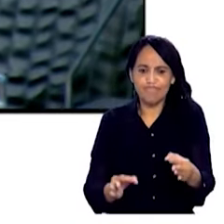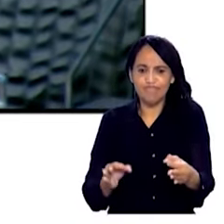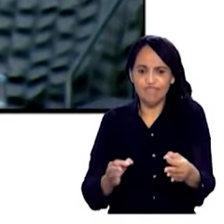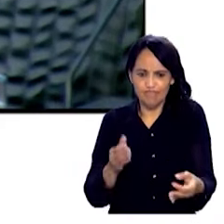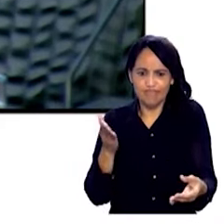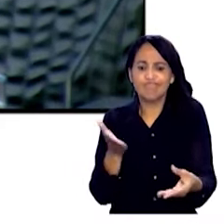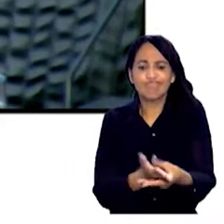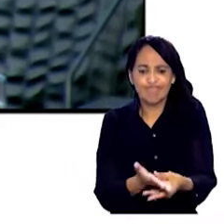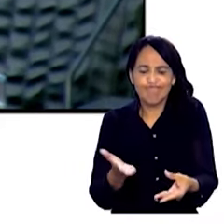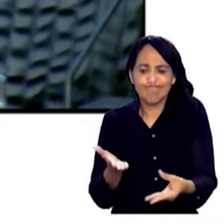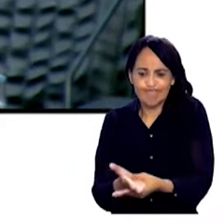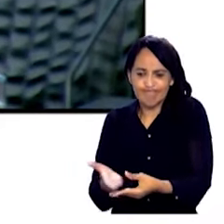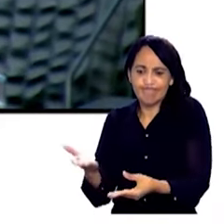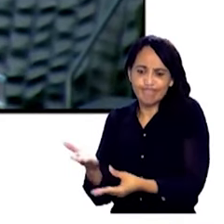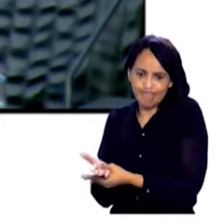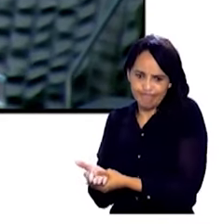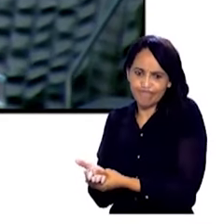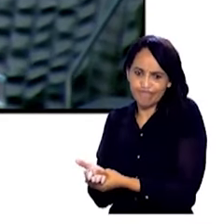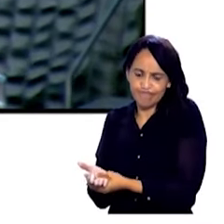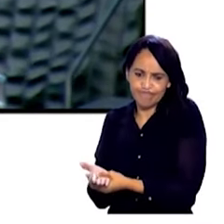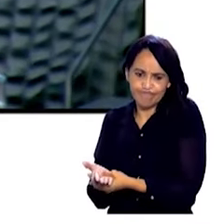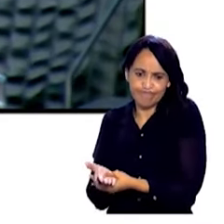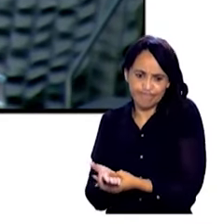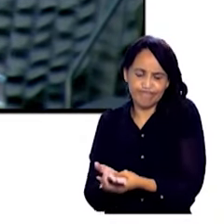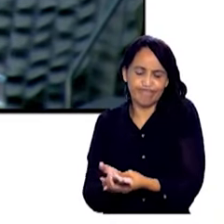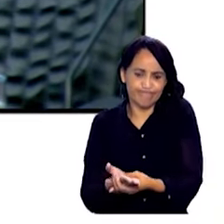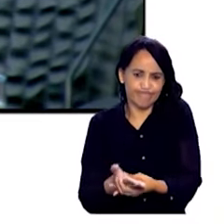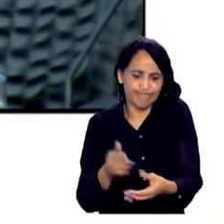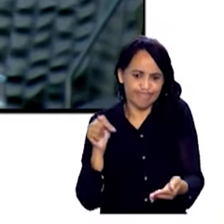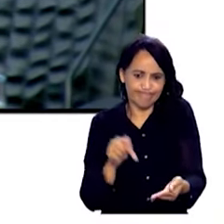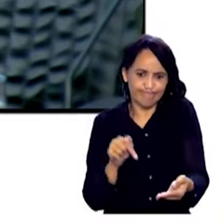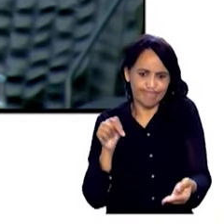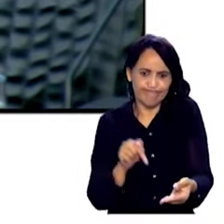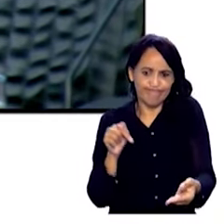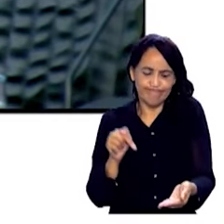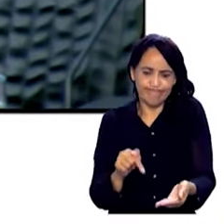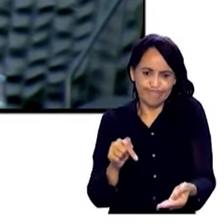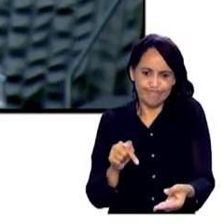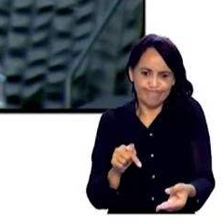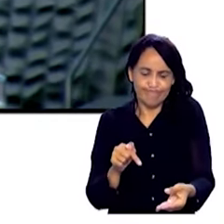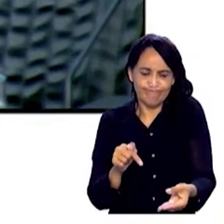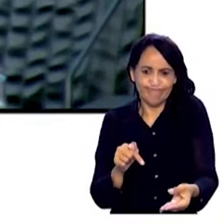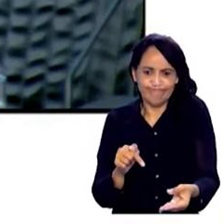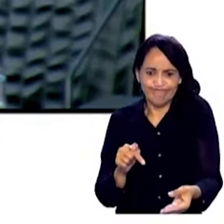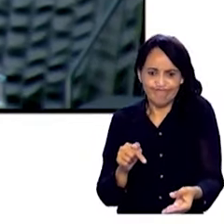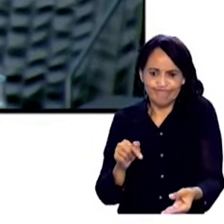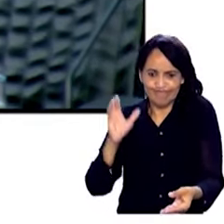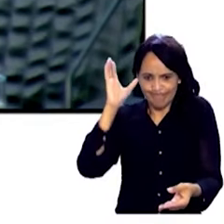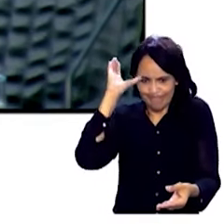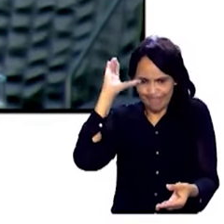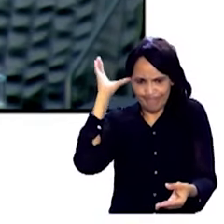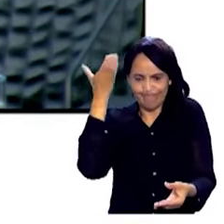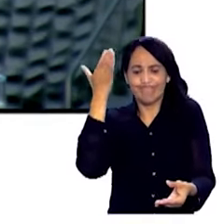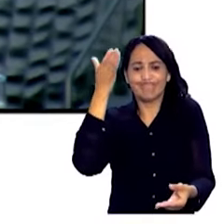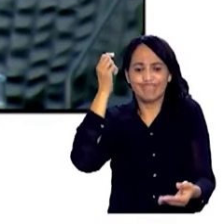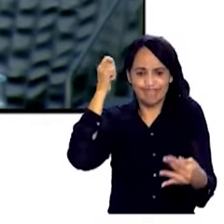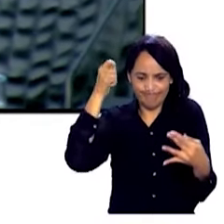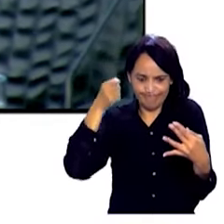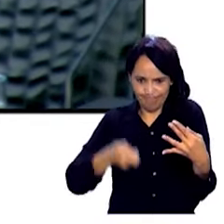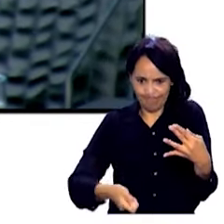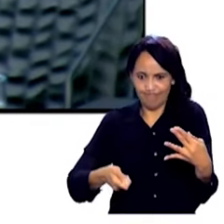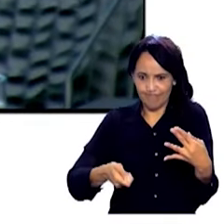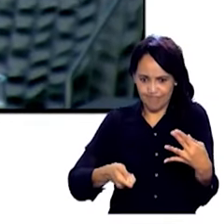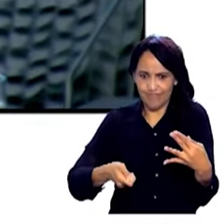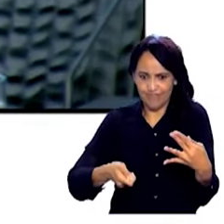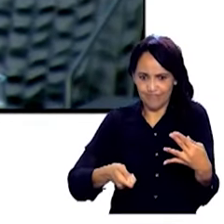important Complicated and contentious cases many National Popular as